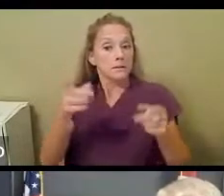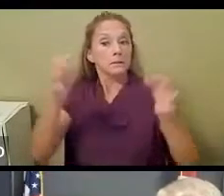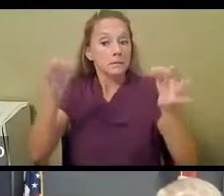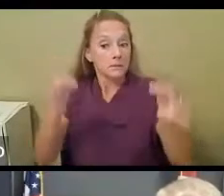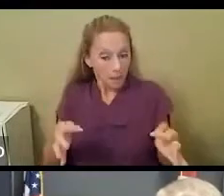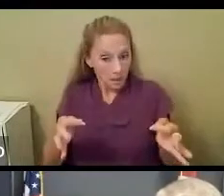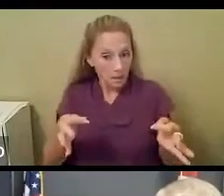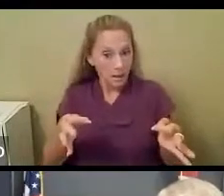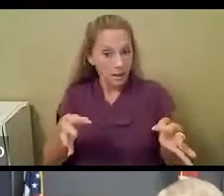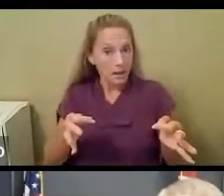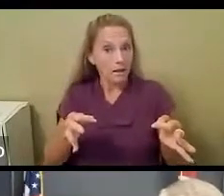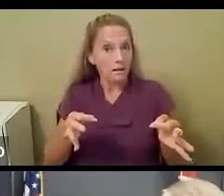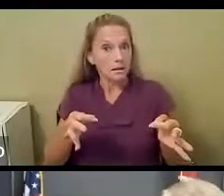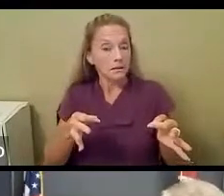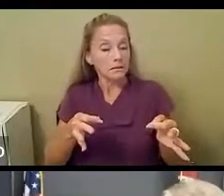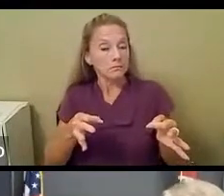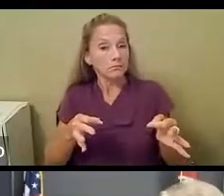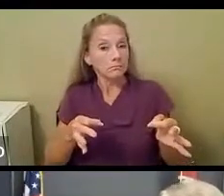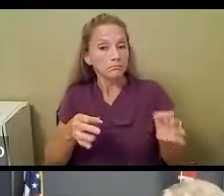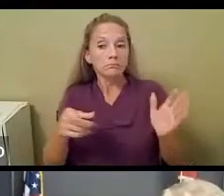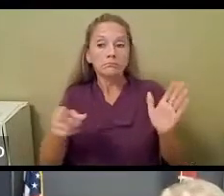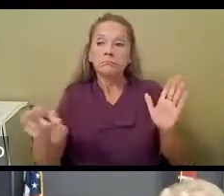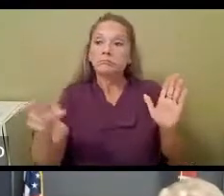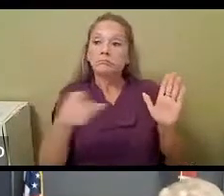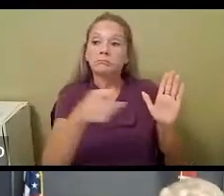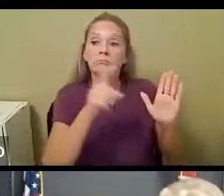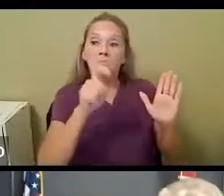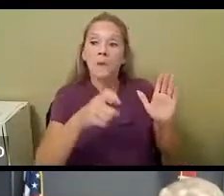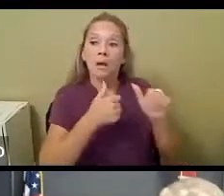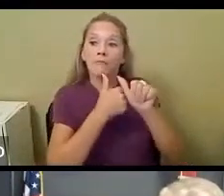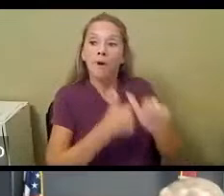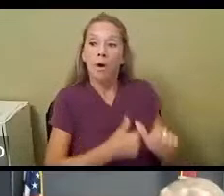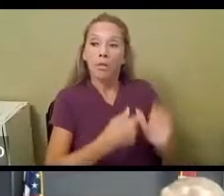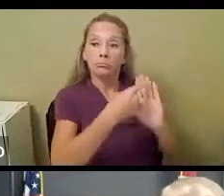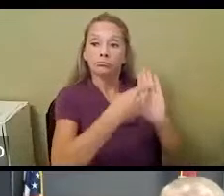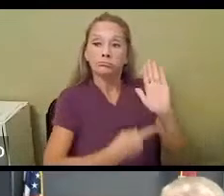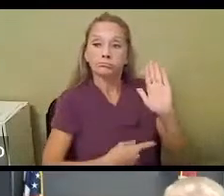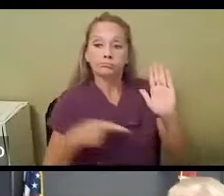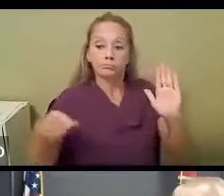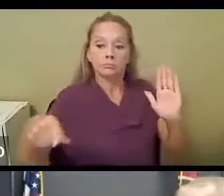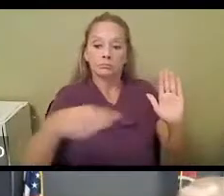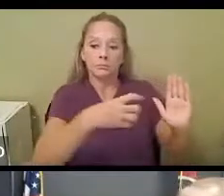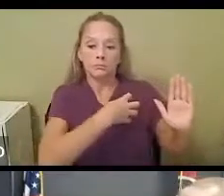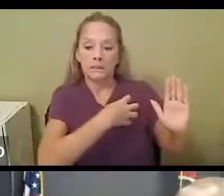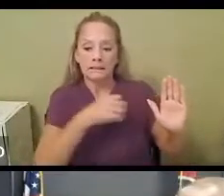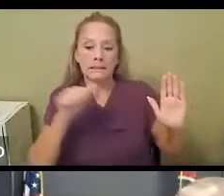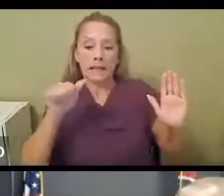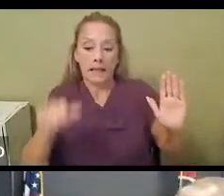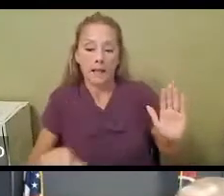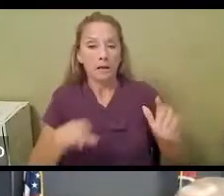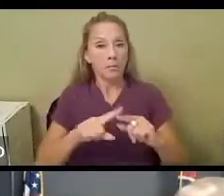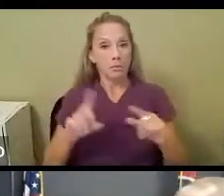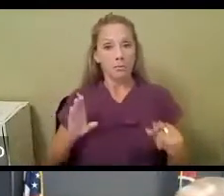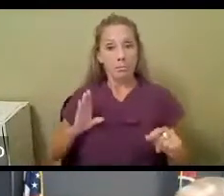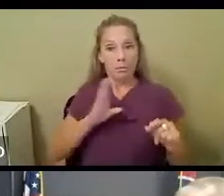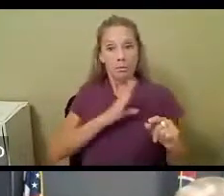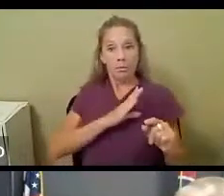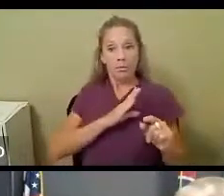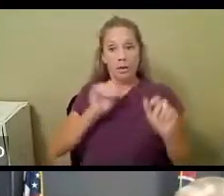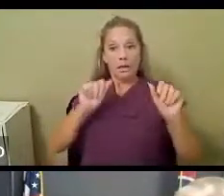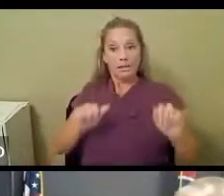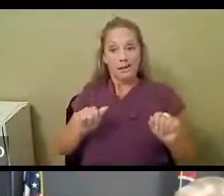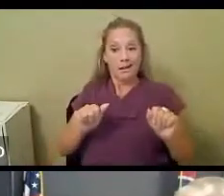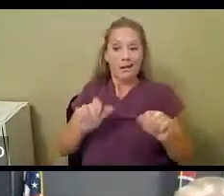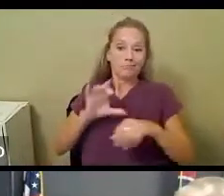the regulation, they can, but that's out of this board's hands. Very good. Thank you, sir.